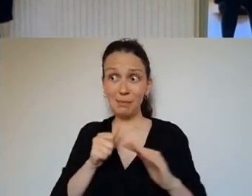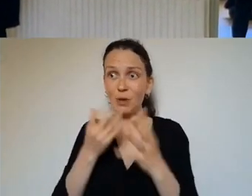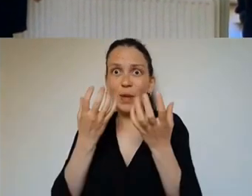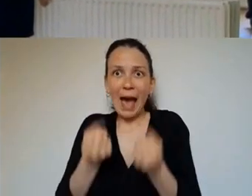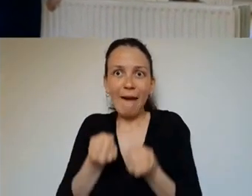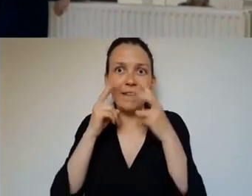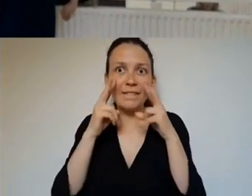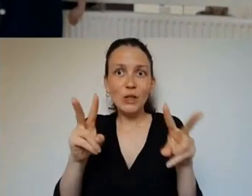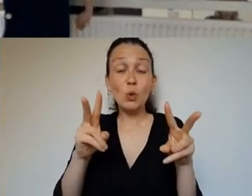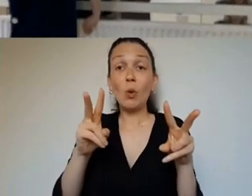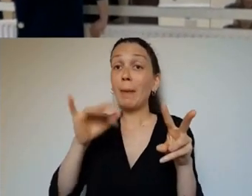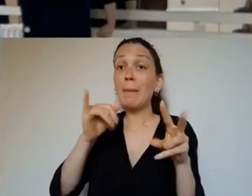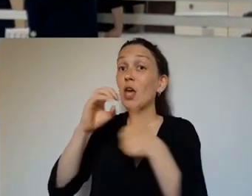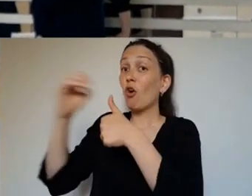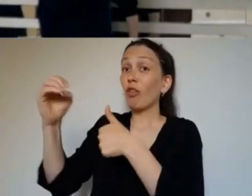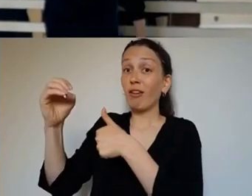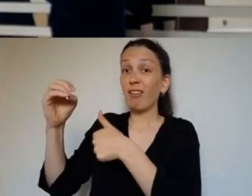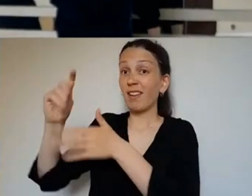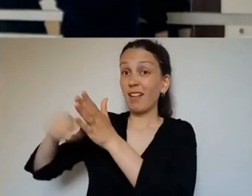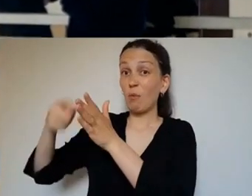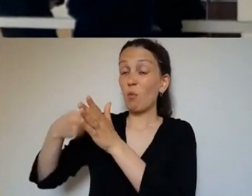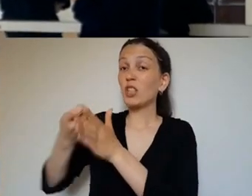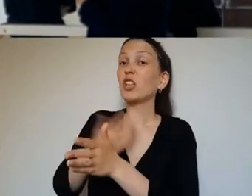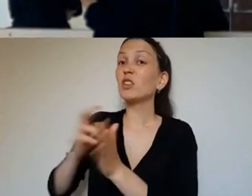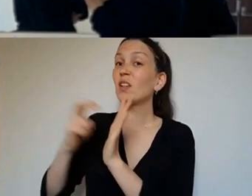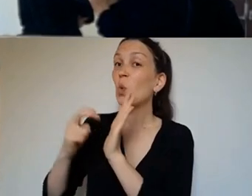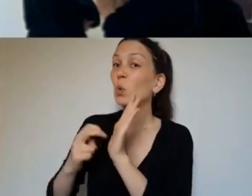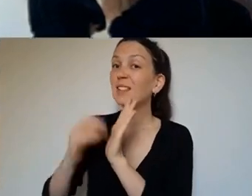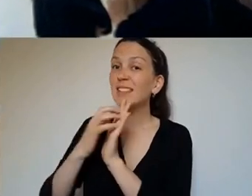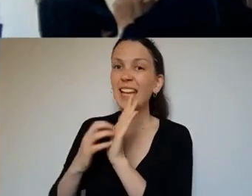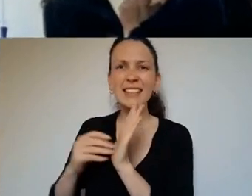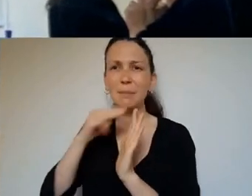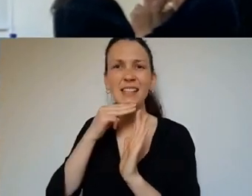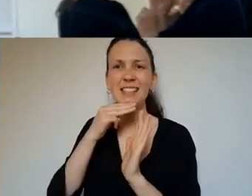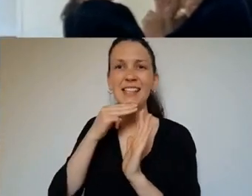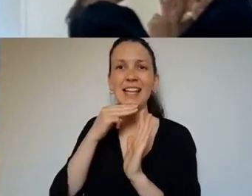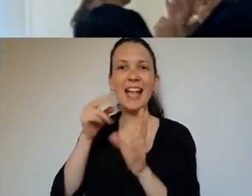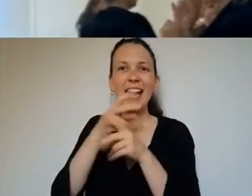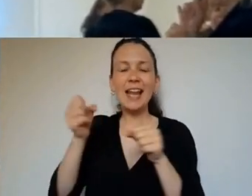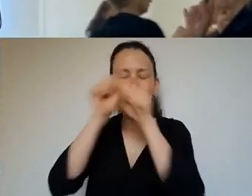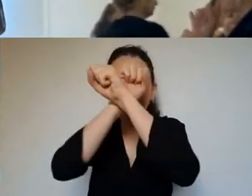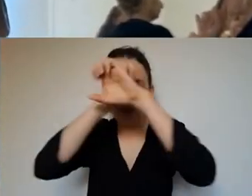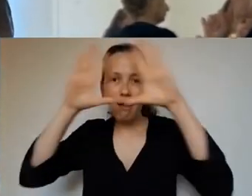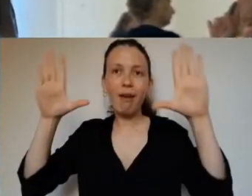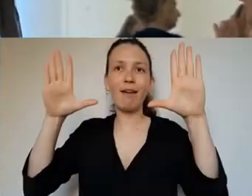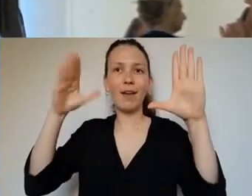project remain among the academic pages of a journal, described and never seen by those who merely read about it.